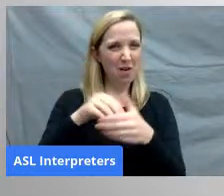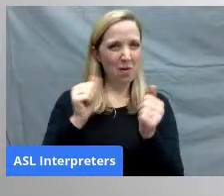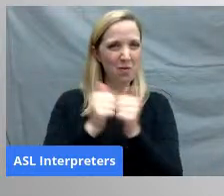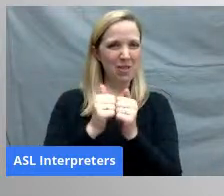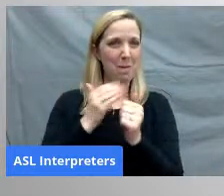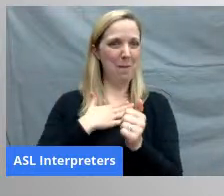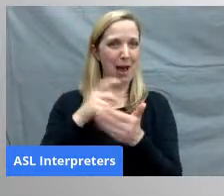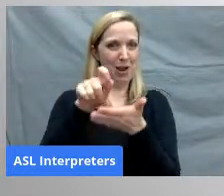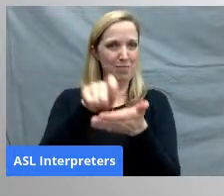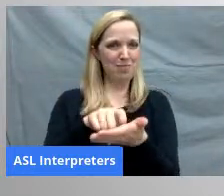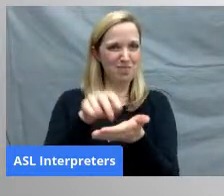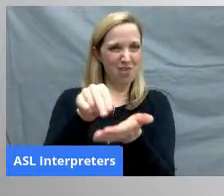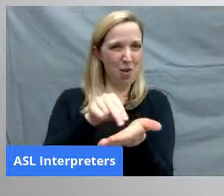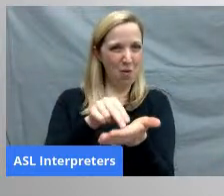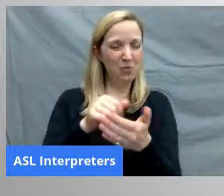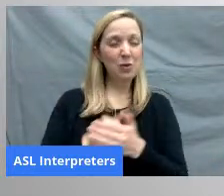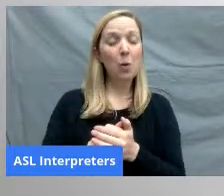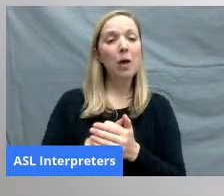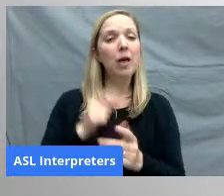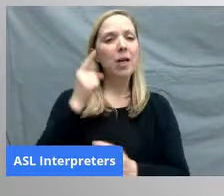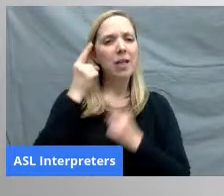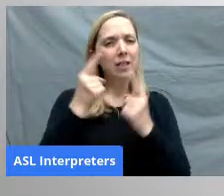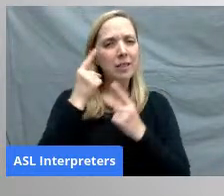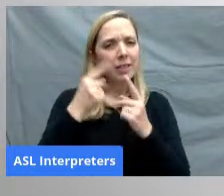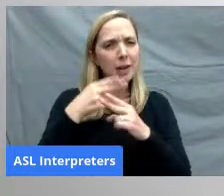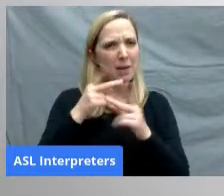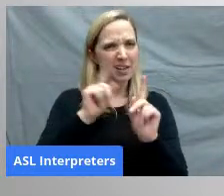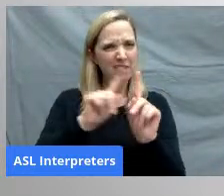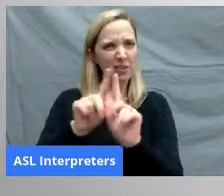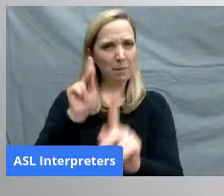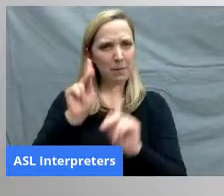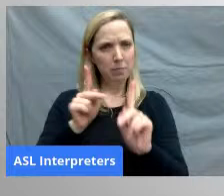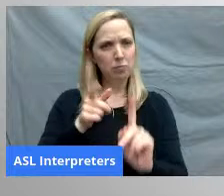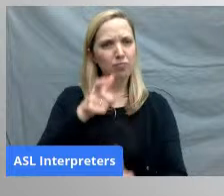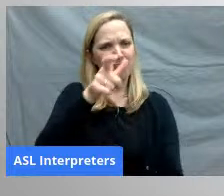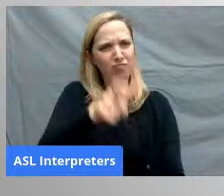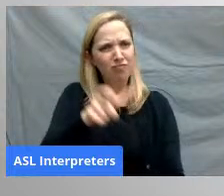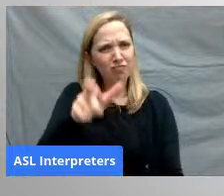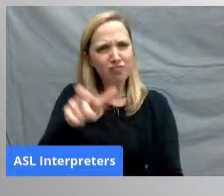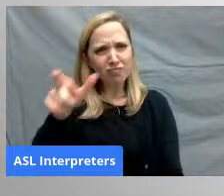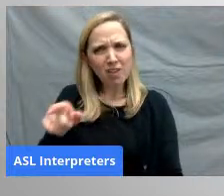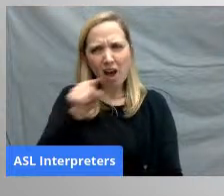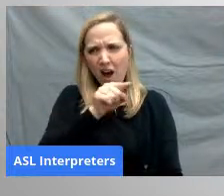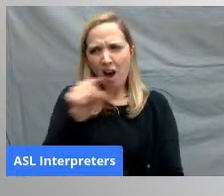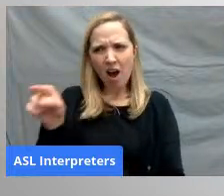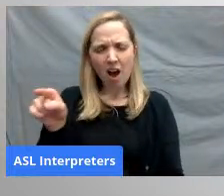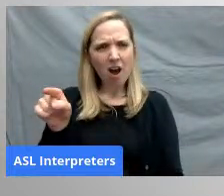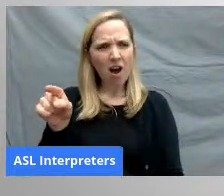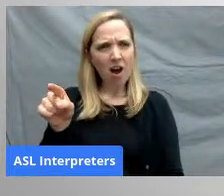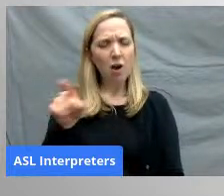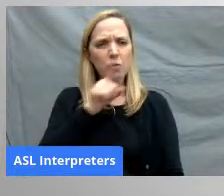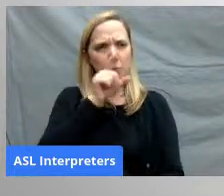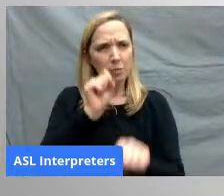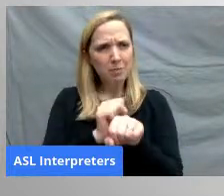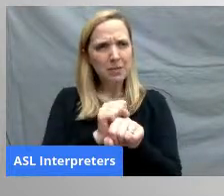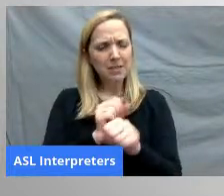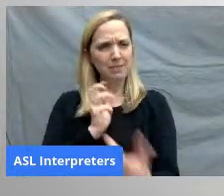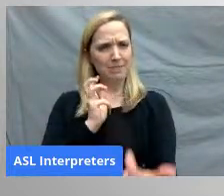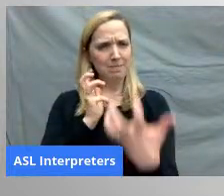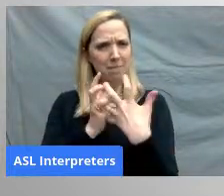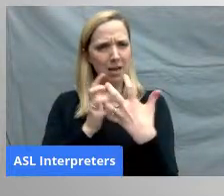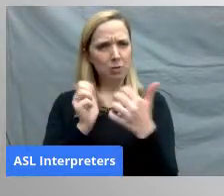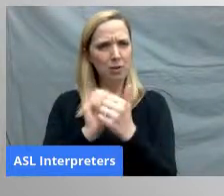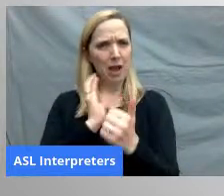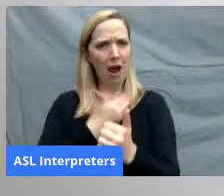think about people that you would want to recognize who absolutely embody the values for Envision Athens.